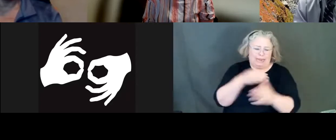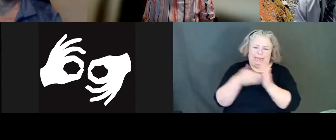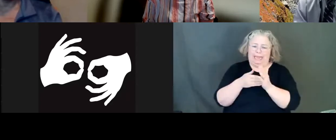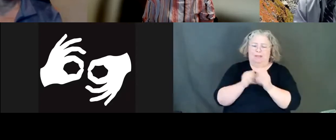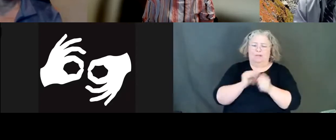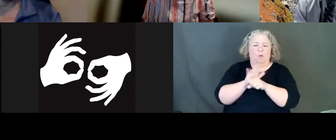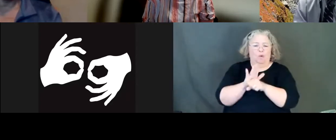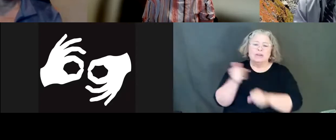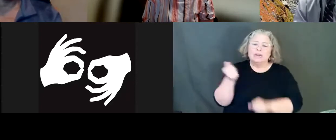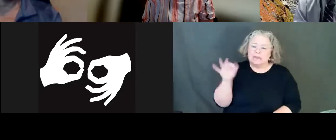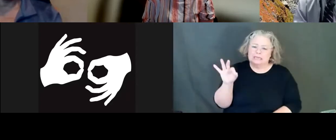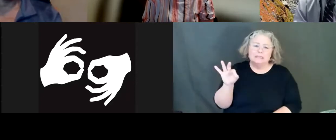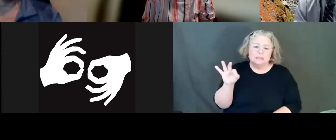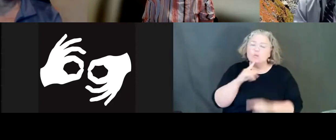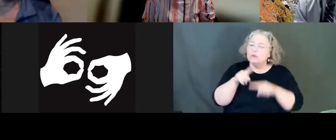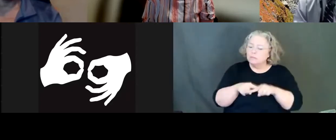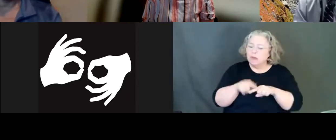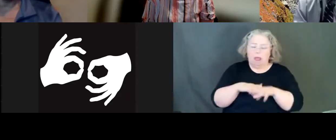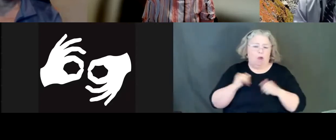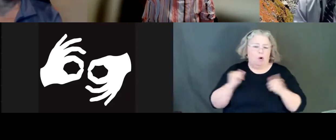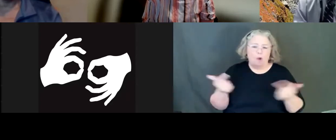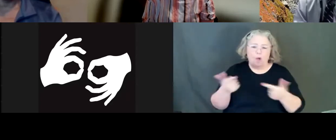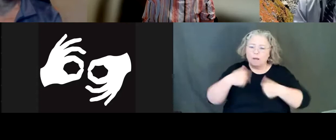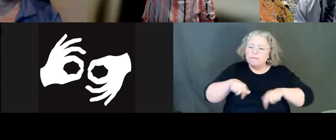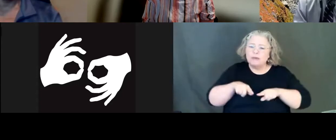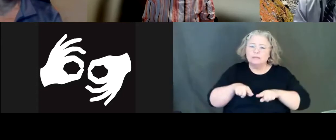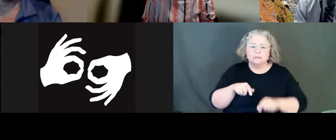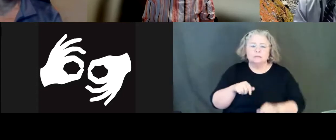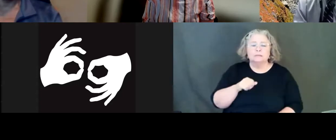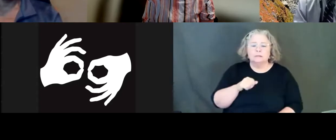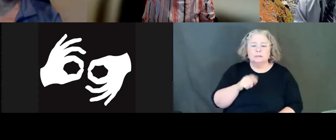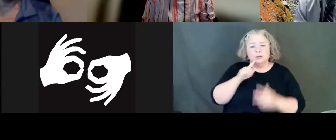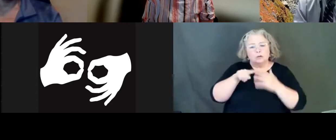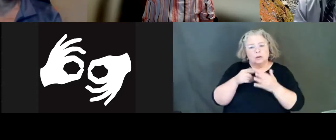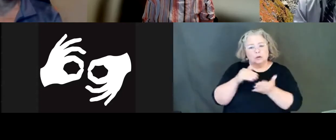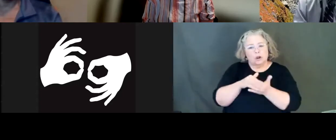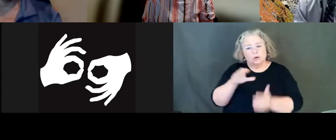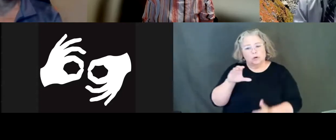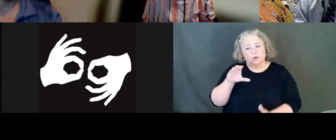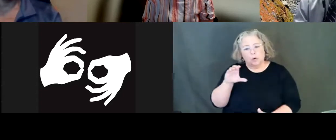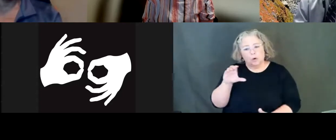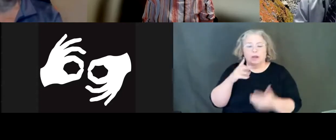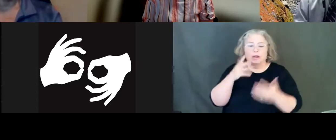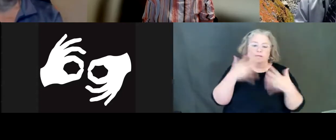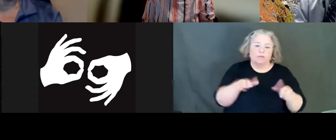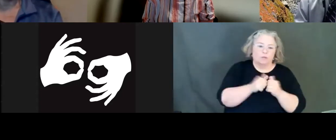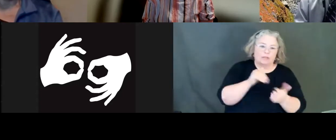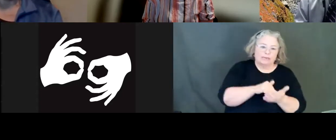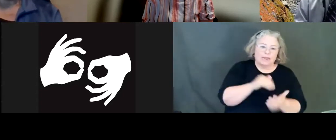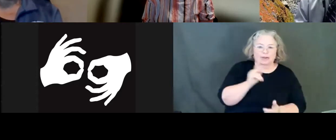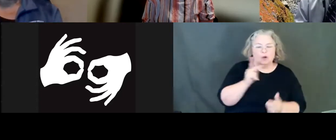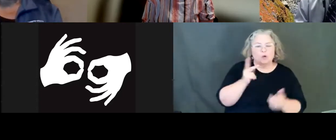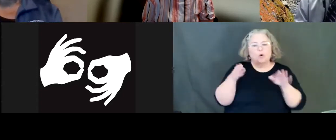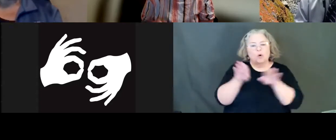COVID-19, because it really depends on all of us. So let's start with Dr. Cohen and then end with Dr. K on any kind of